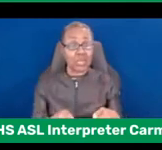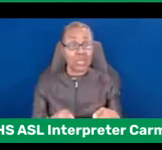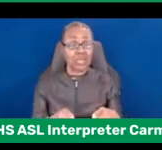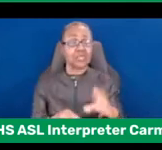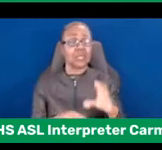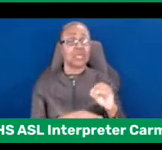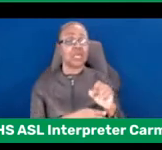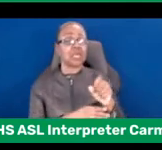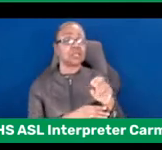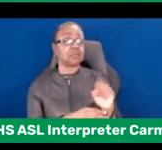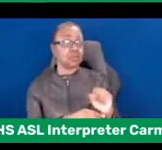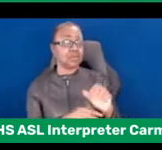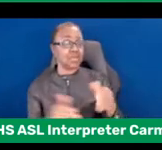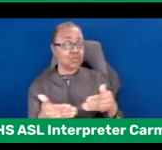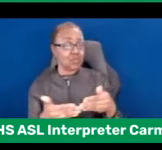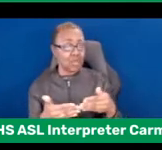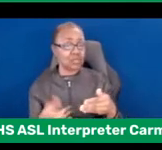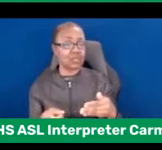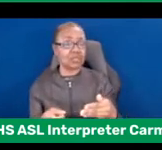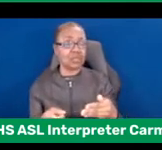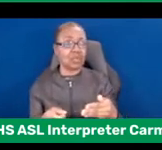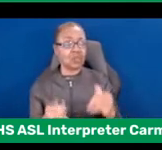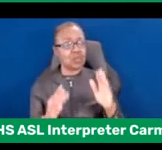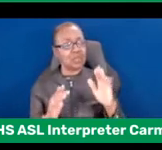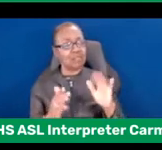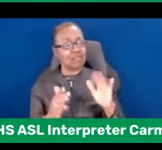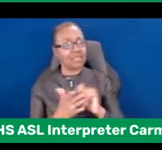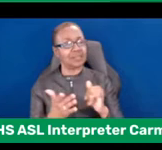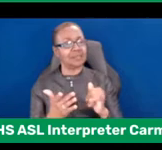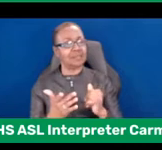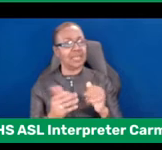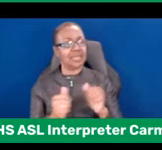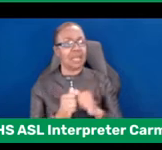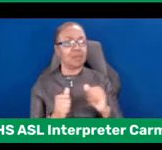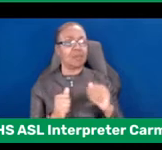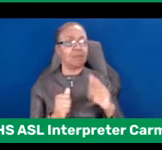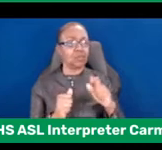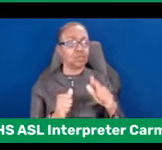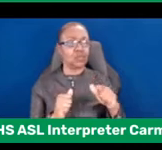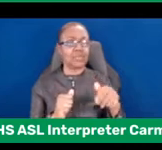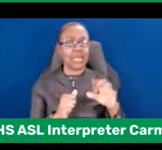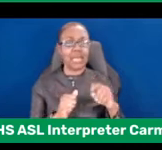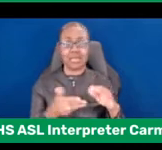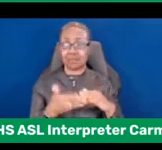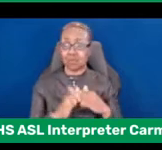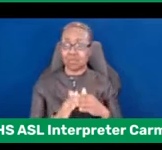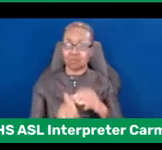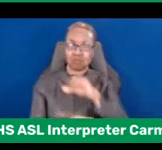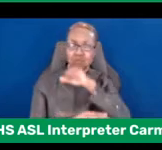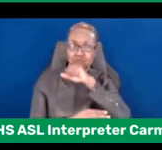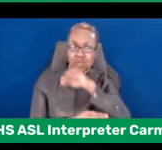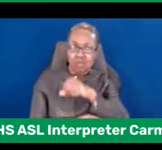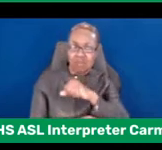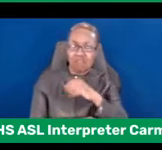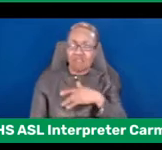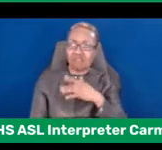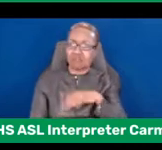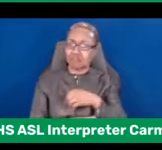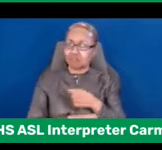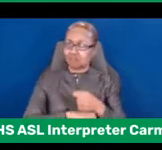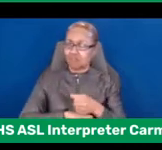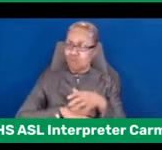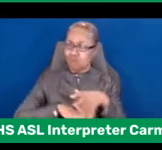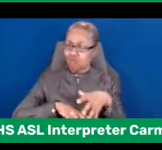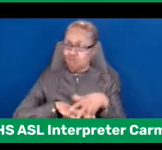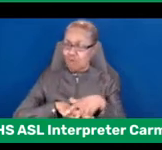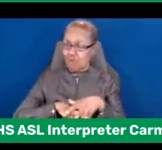Cosmos introduction is one that in our mutual aid community, we know and we love and feel grounded by. So the fact that we're